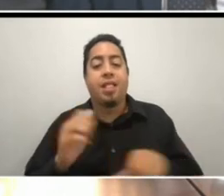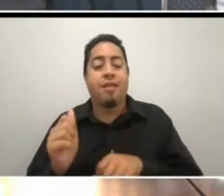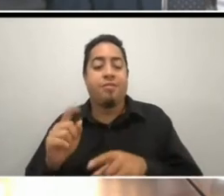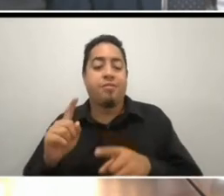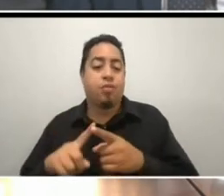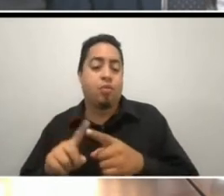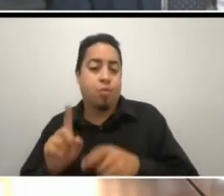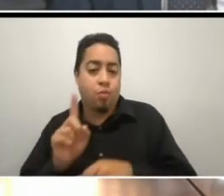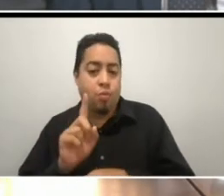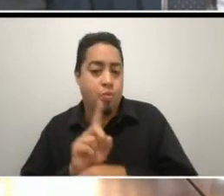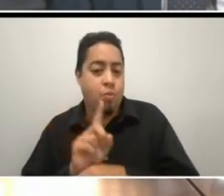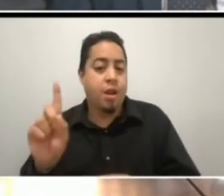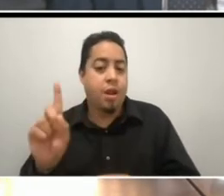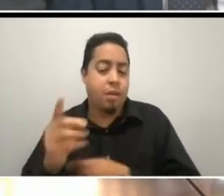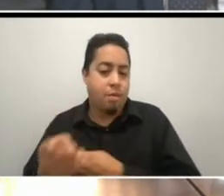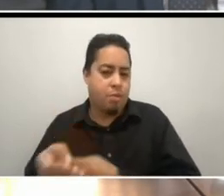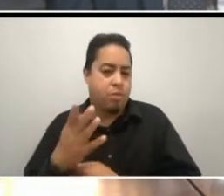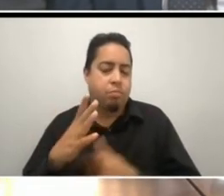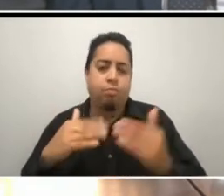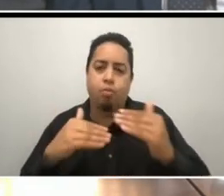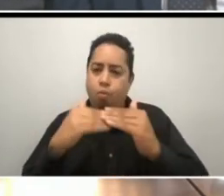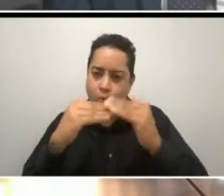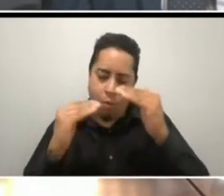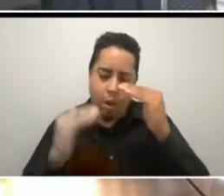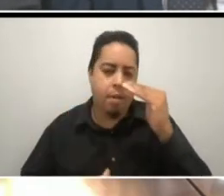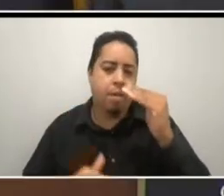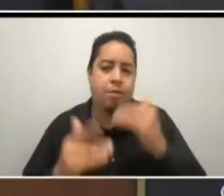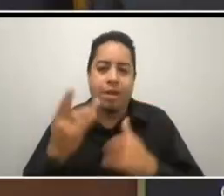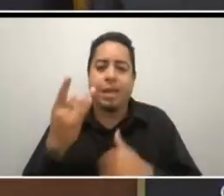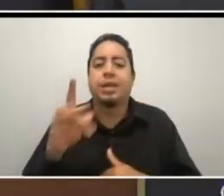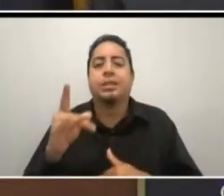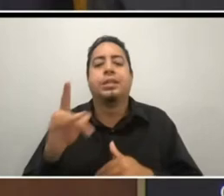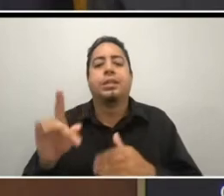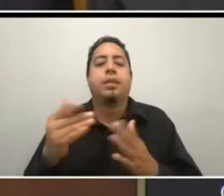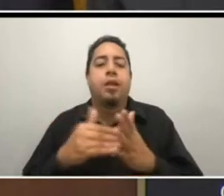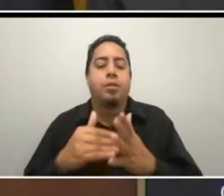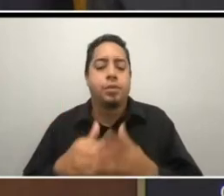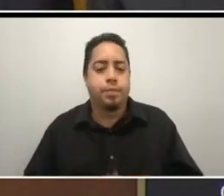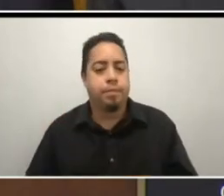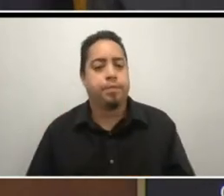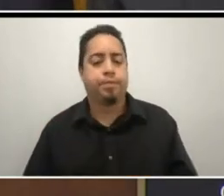morning, so way below 18,000. Let's play the next clip.